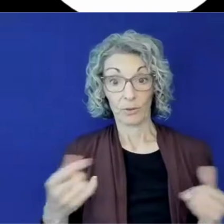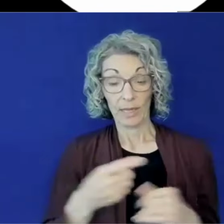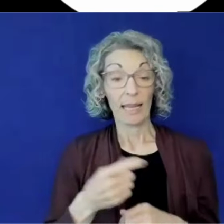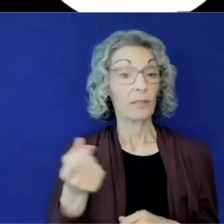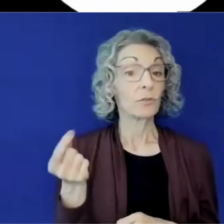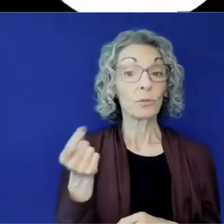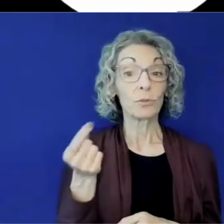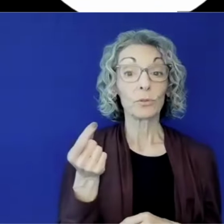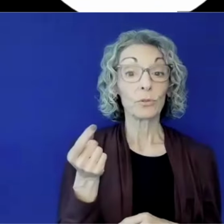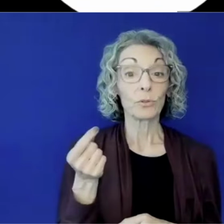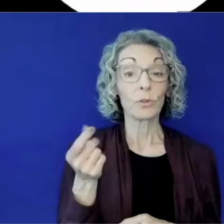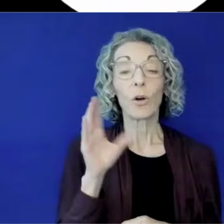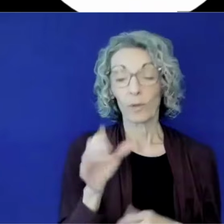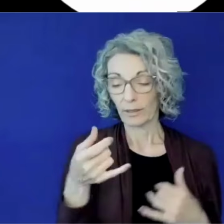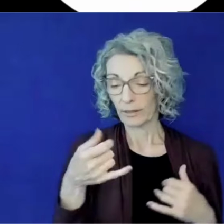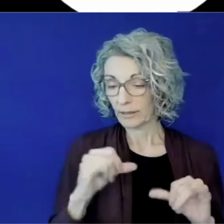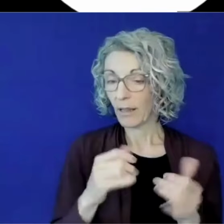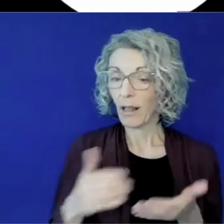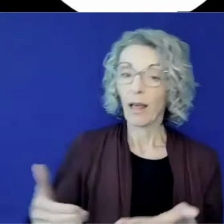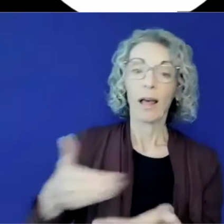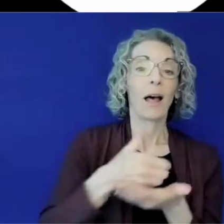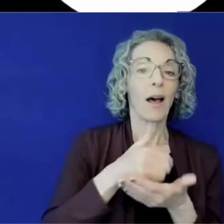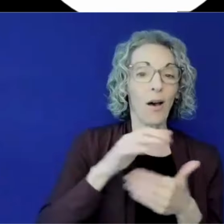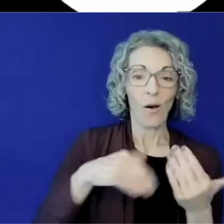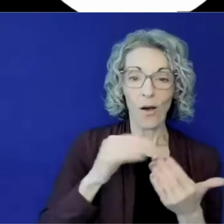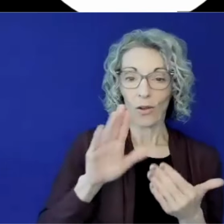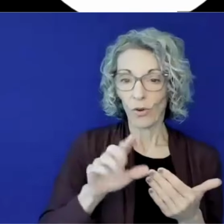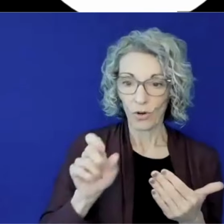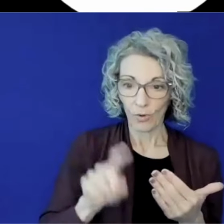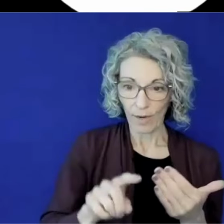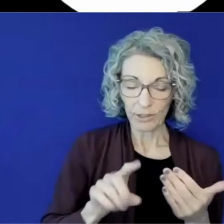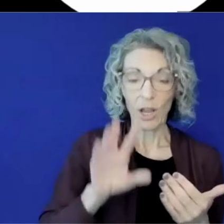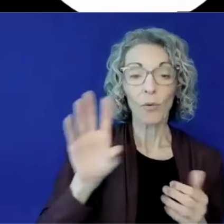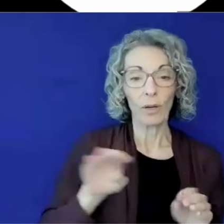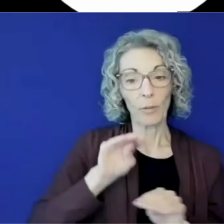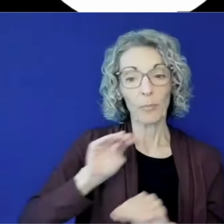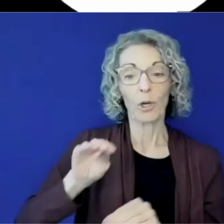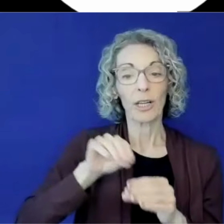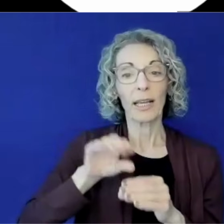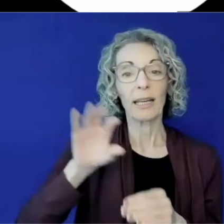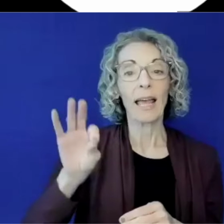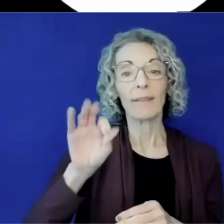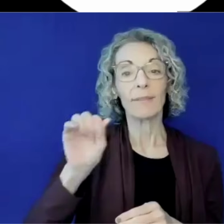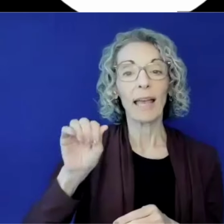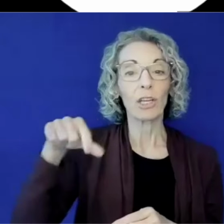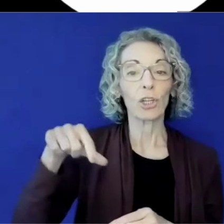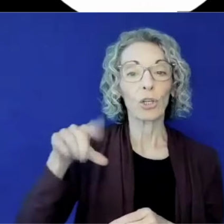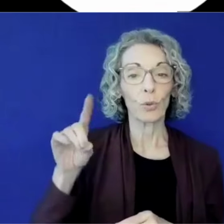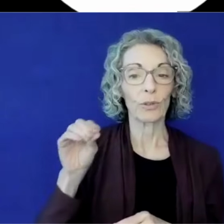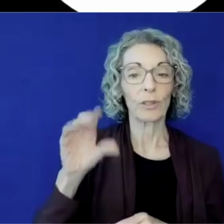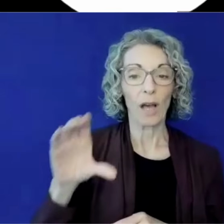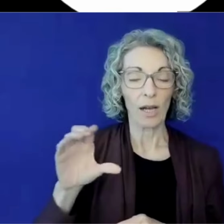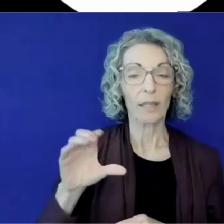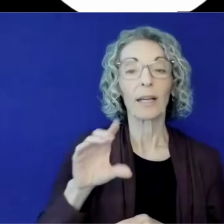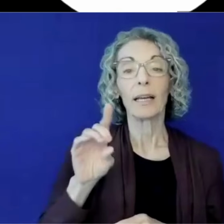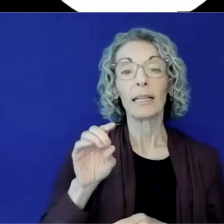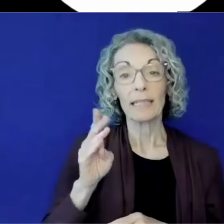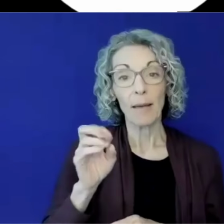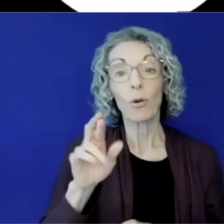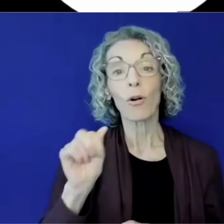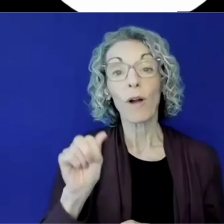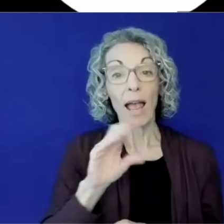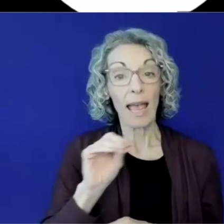will do is we will still collect all of those questions. We'll put them into an FAQ document. We will get Deborah and her colleagues